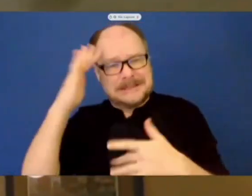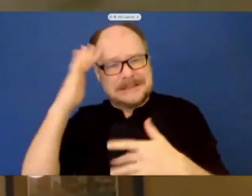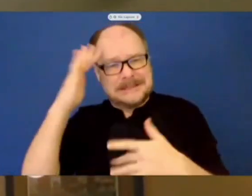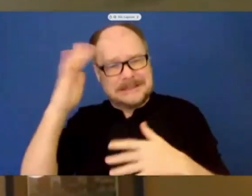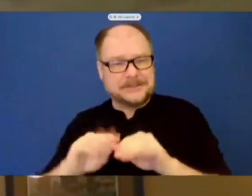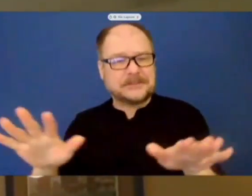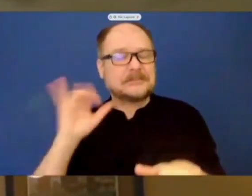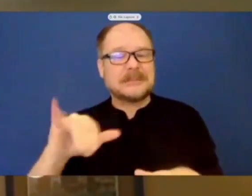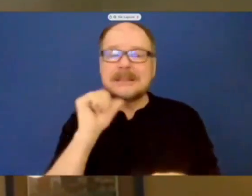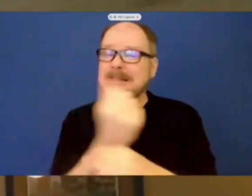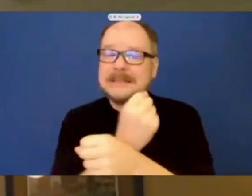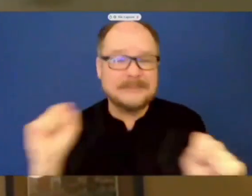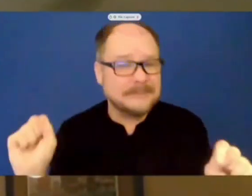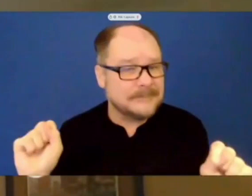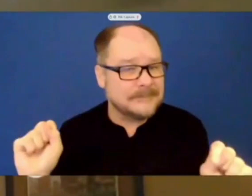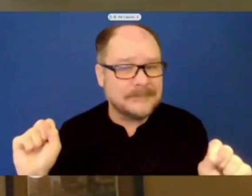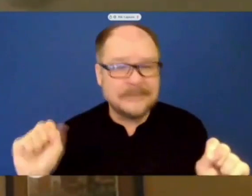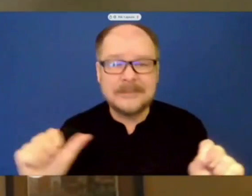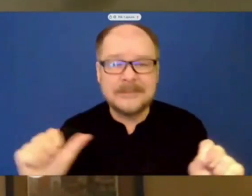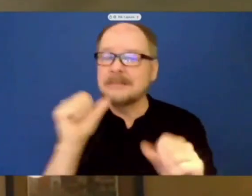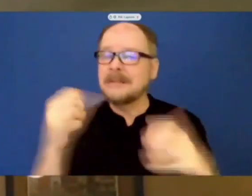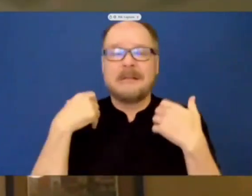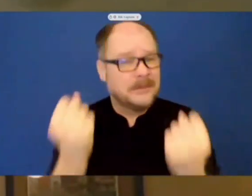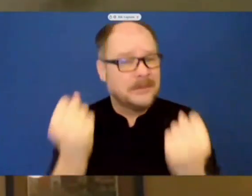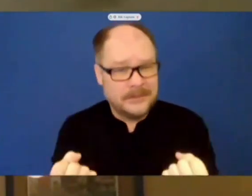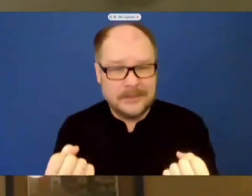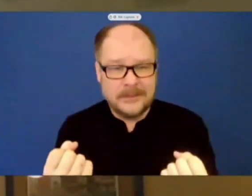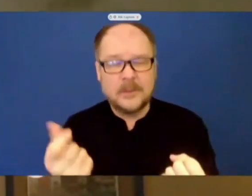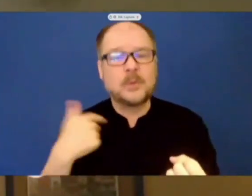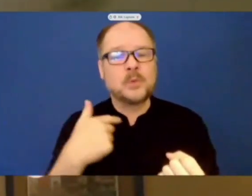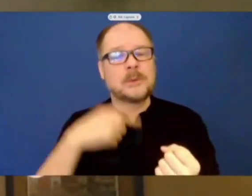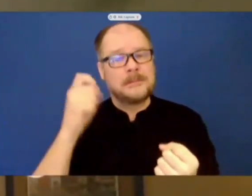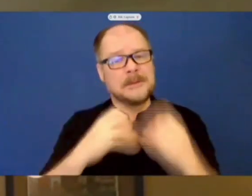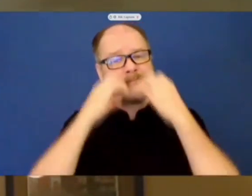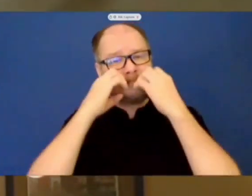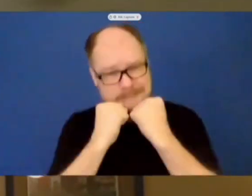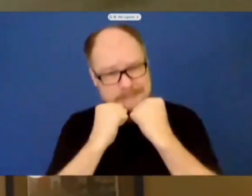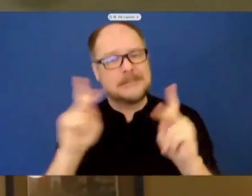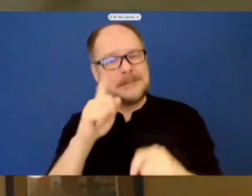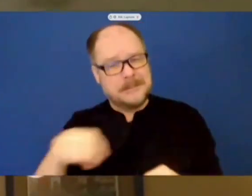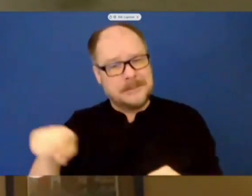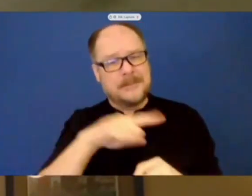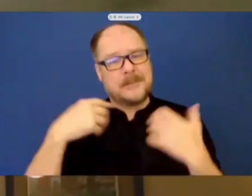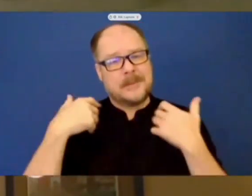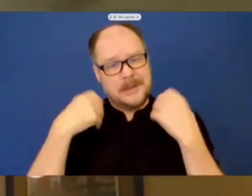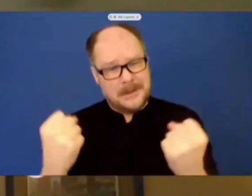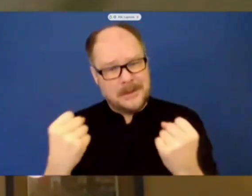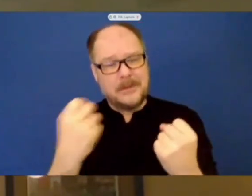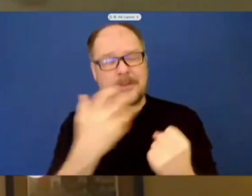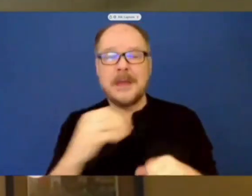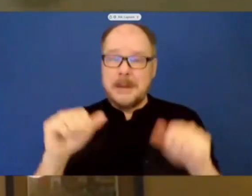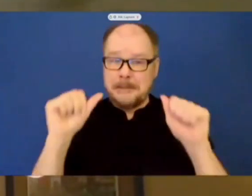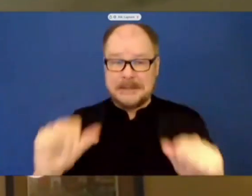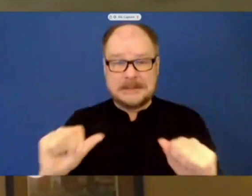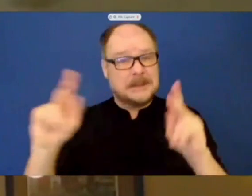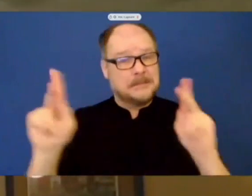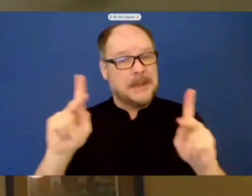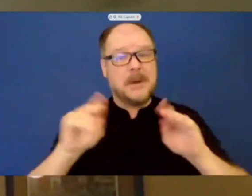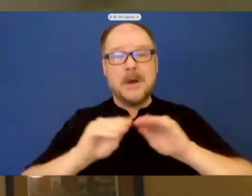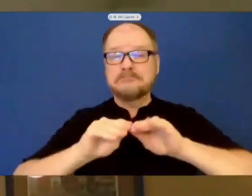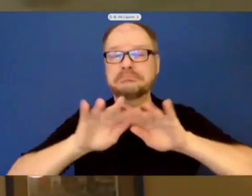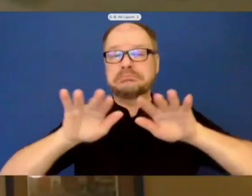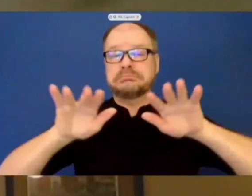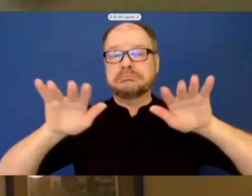healthy. There is an immediate need to protect the health of those living at the encampment site and potentially the health of the broader community if